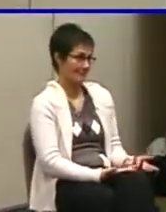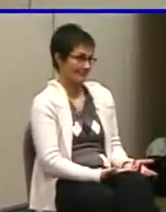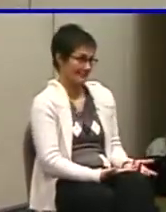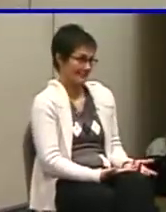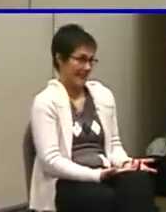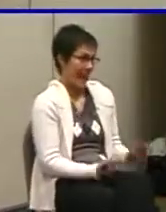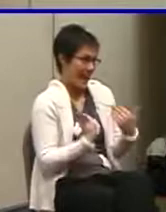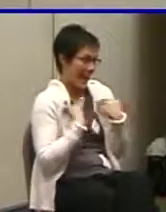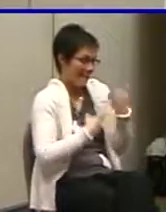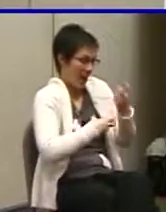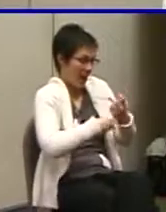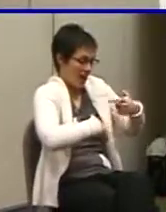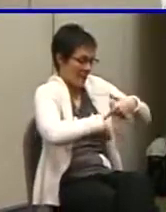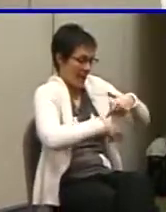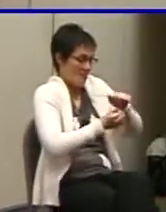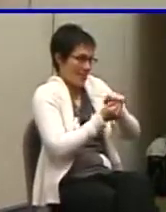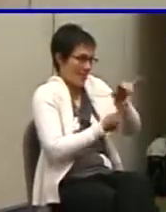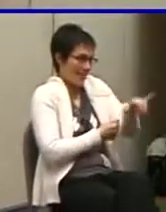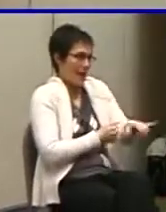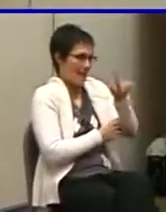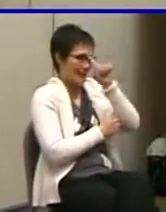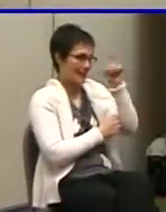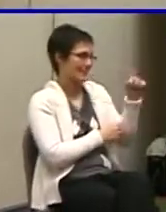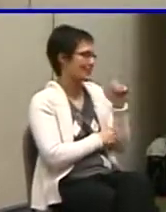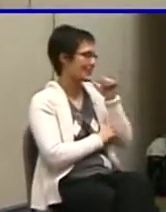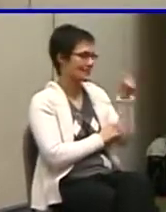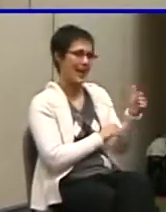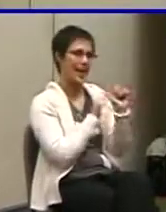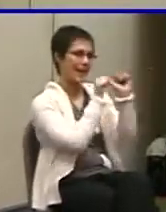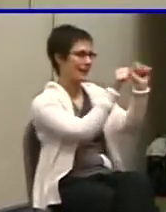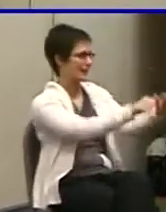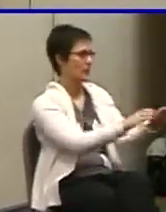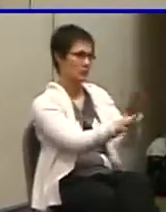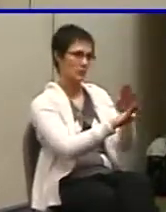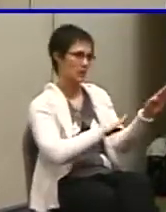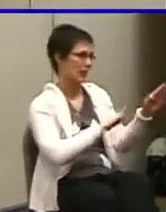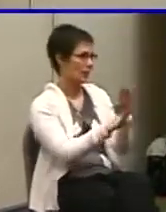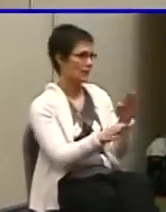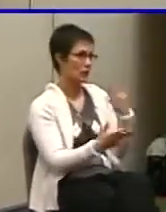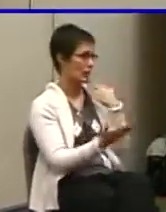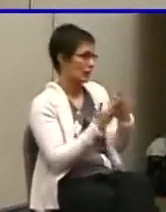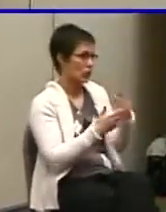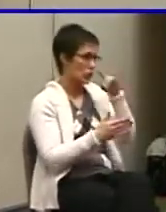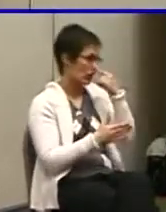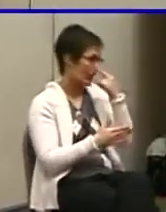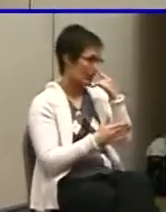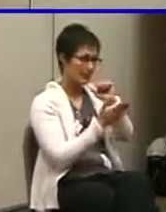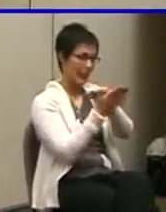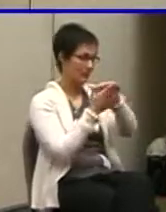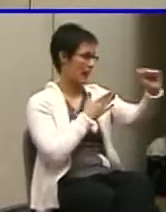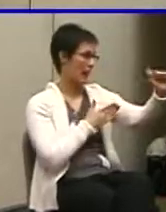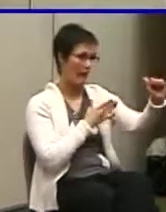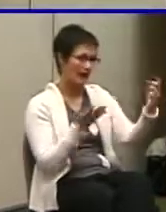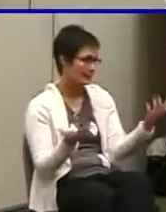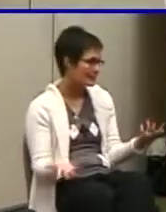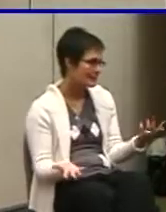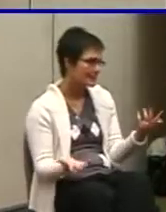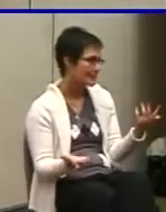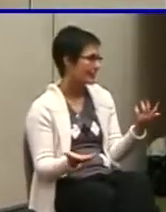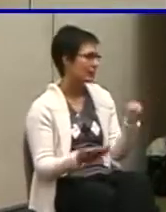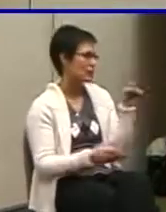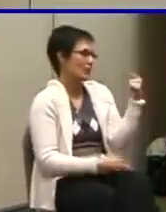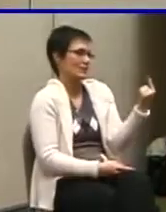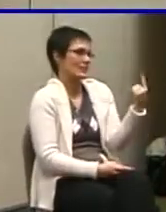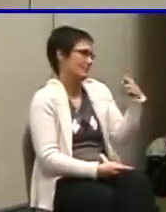I have a hard time with that, because, you know, this is not a continuous behavior. It's not, you know, he's a good kid. He's like a straight A kid in his class. And, you know, he just